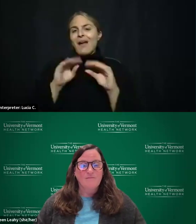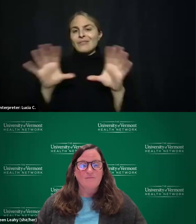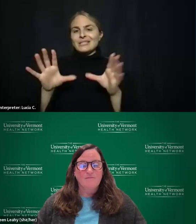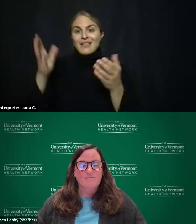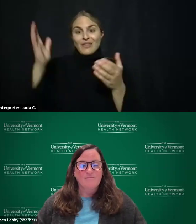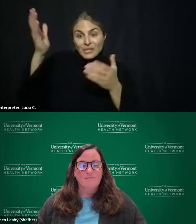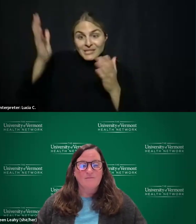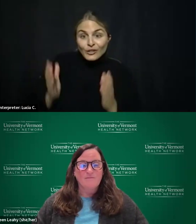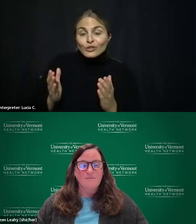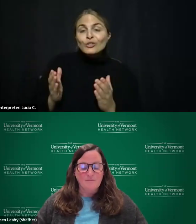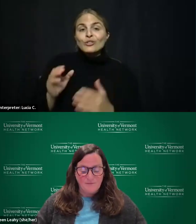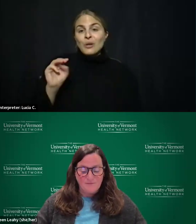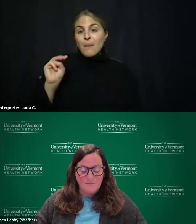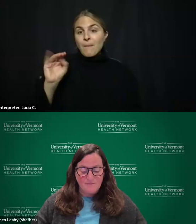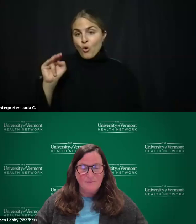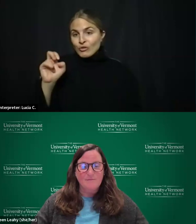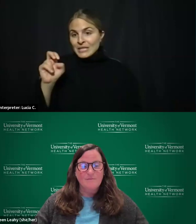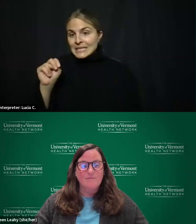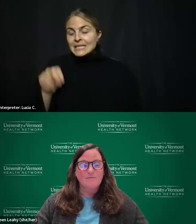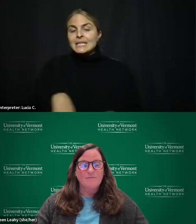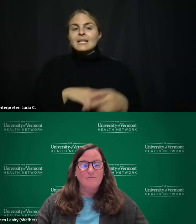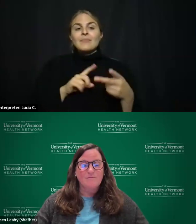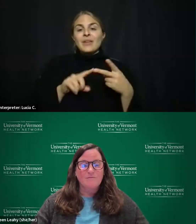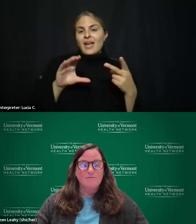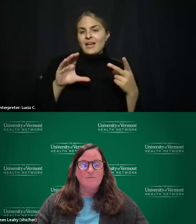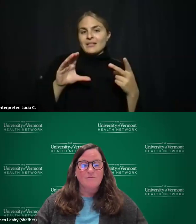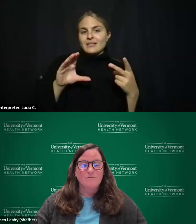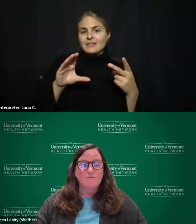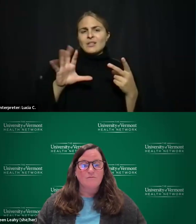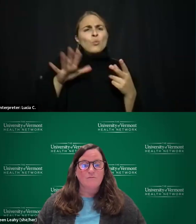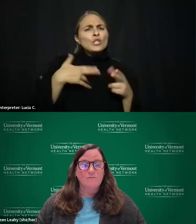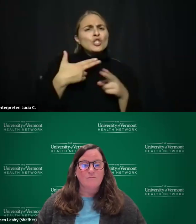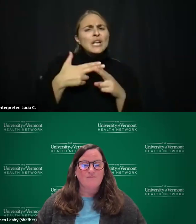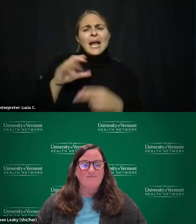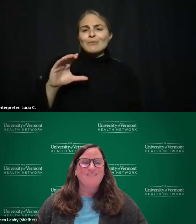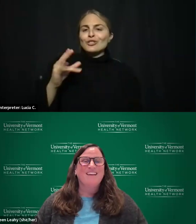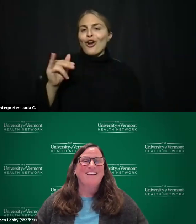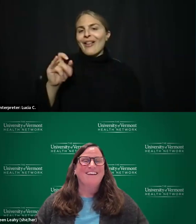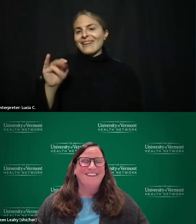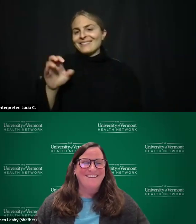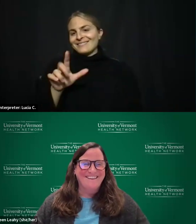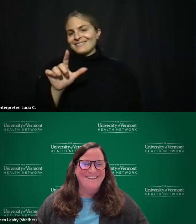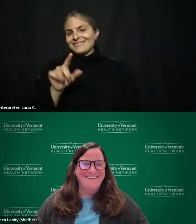our presenters, Maureen and what's your name, Charlotte? There we go.